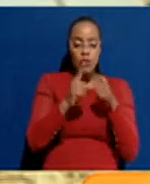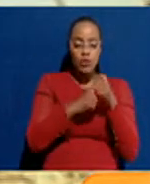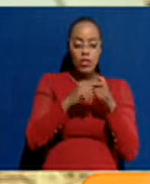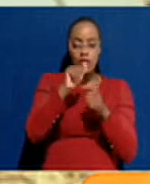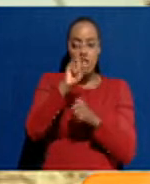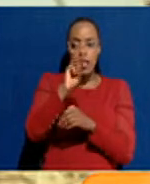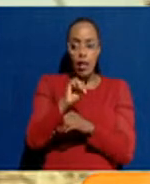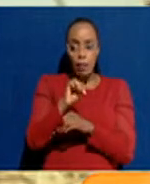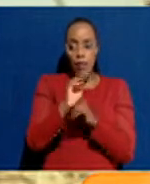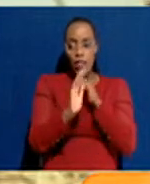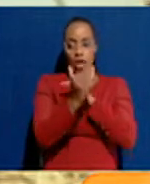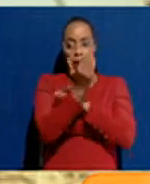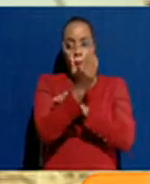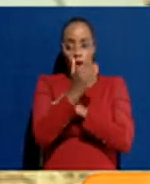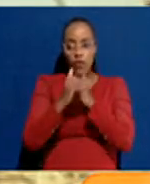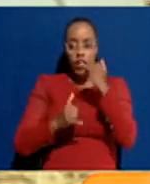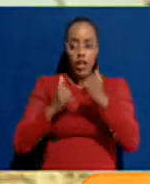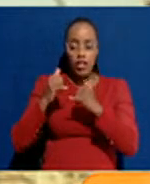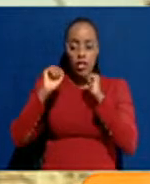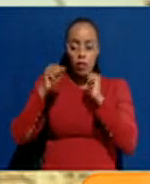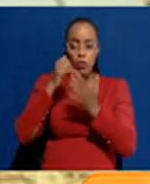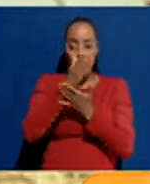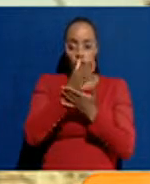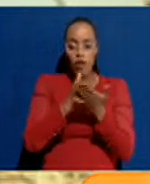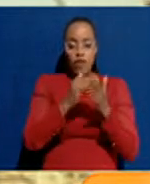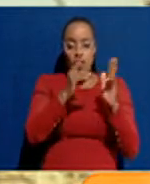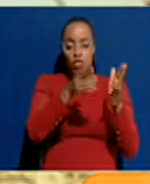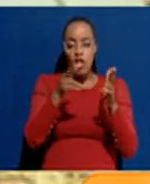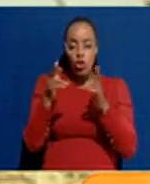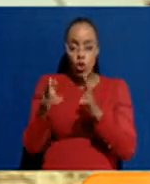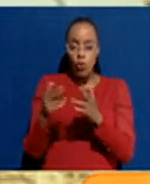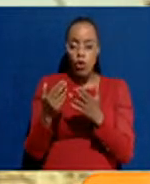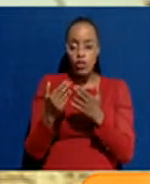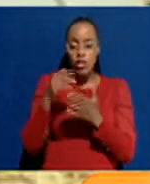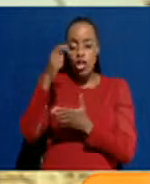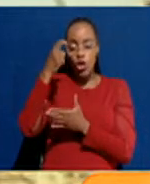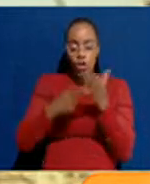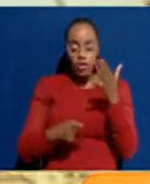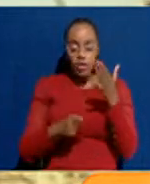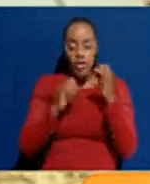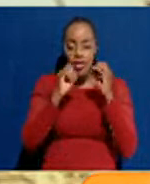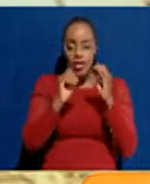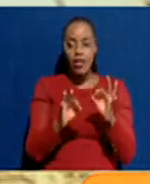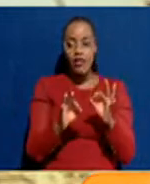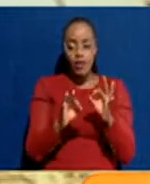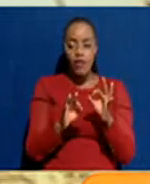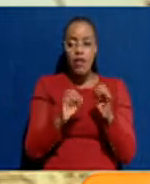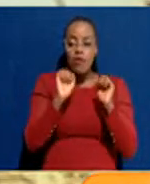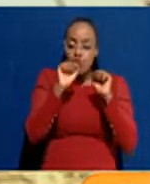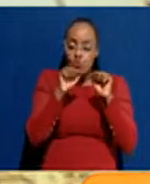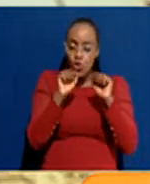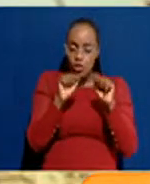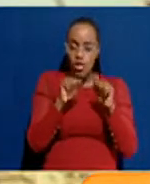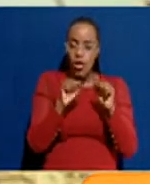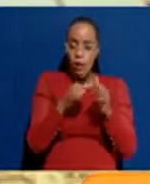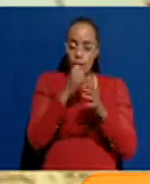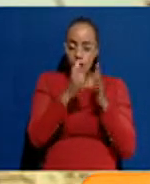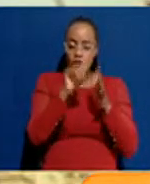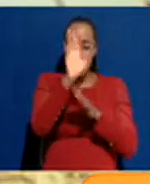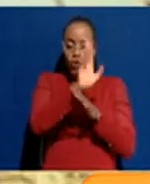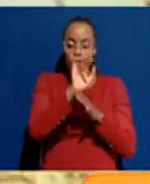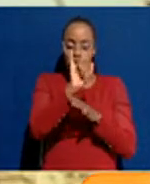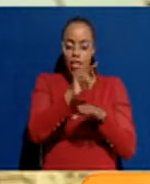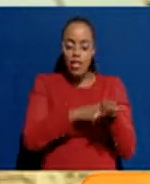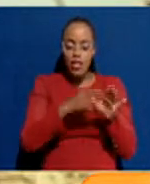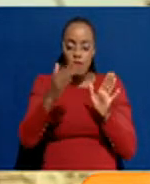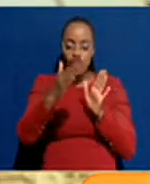morning, they can enjoy half the normal rate. And so if the industry can really take advantage of this